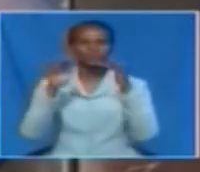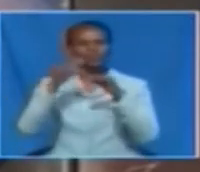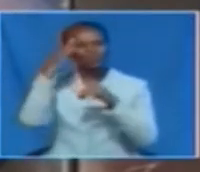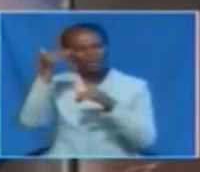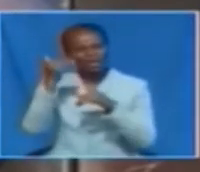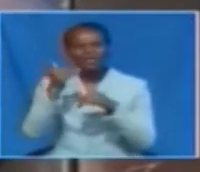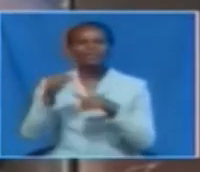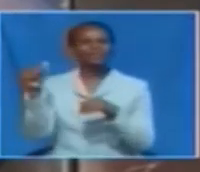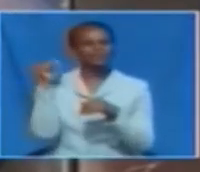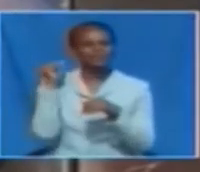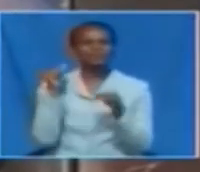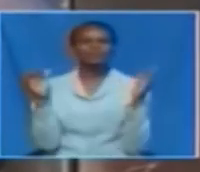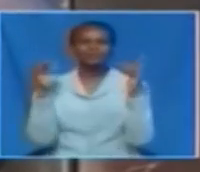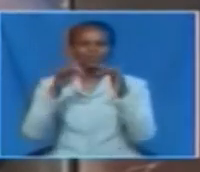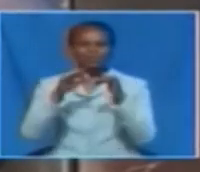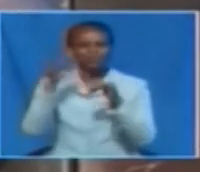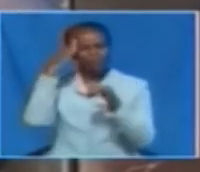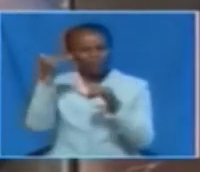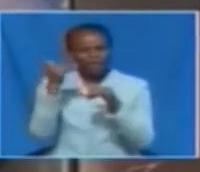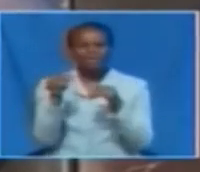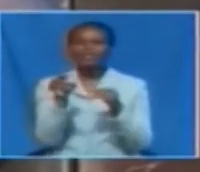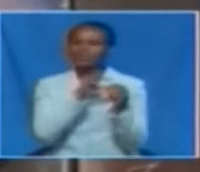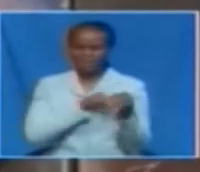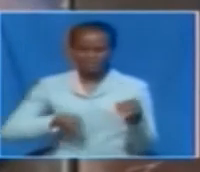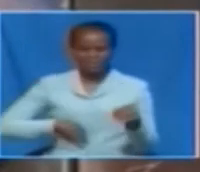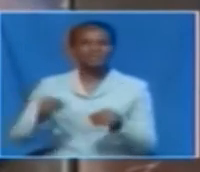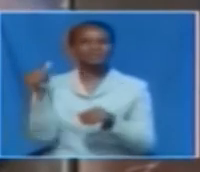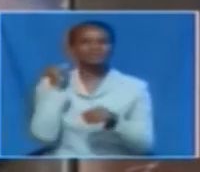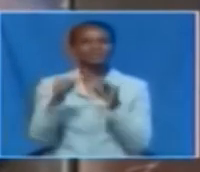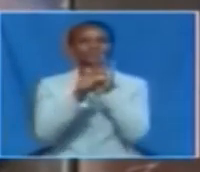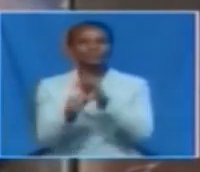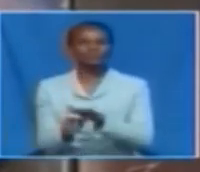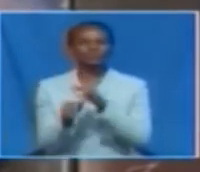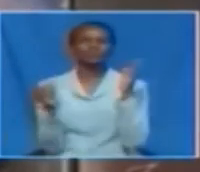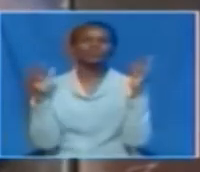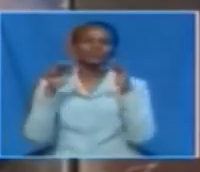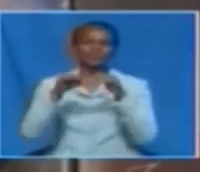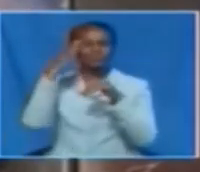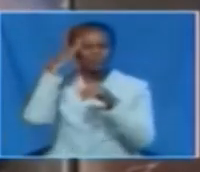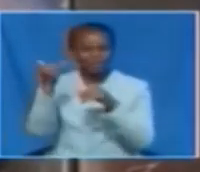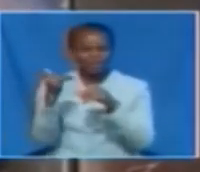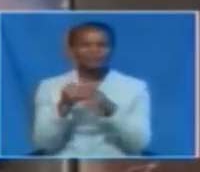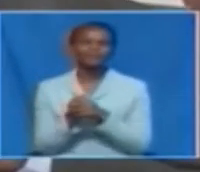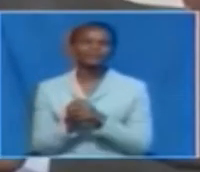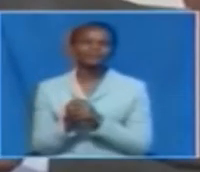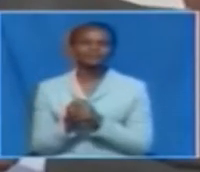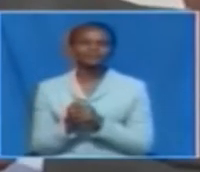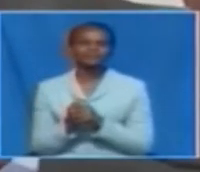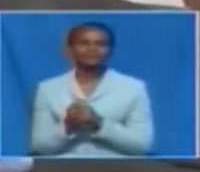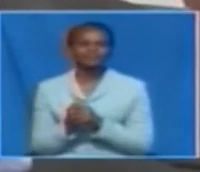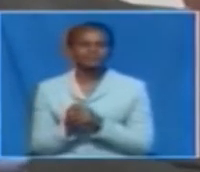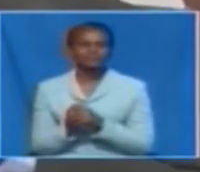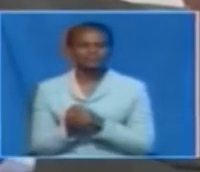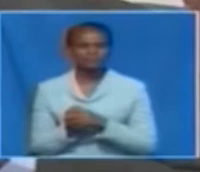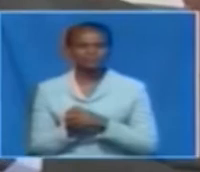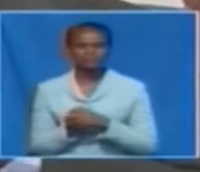convention? Why are you not giving your members what they want? I want to answer your question by dissecting